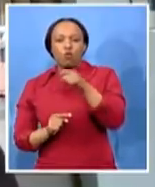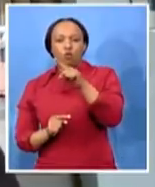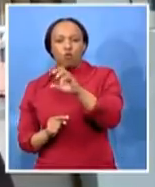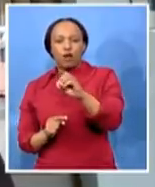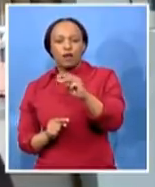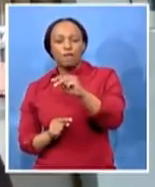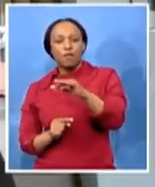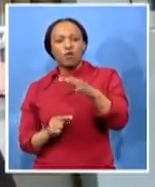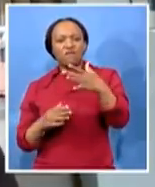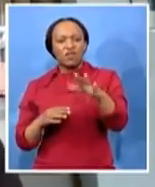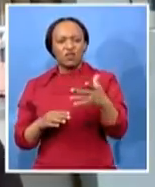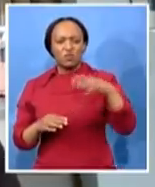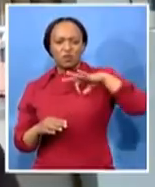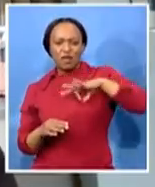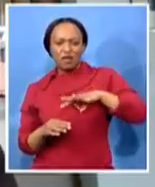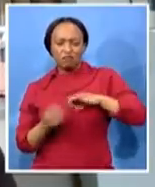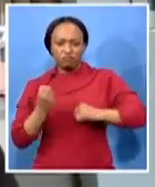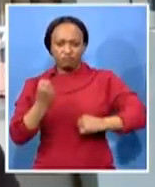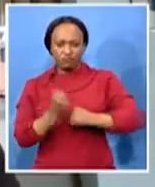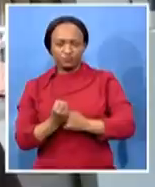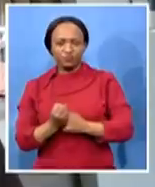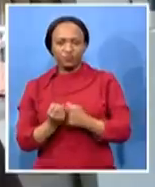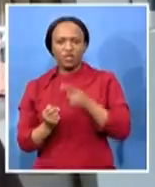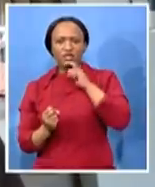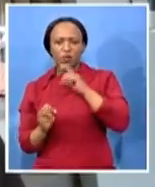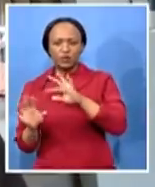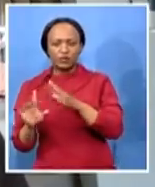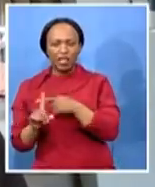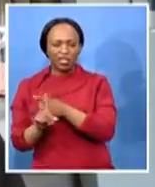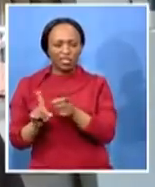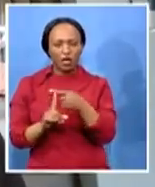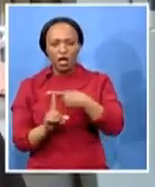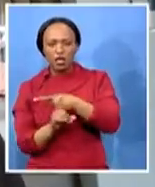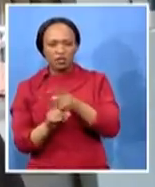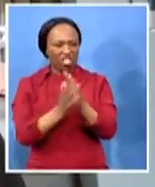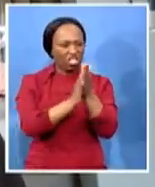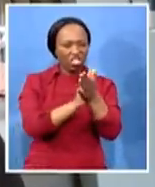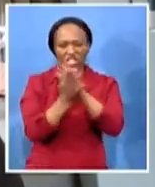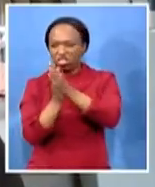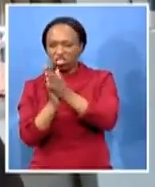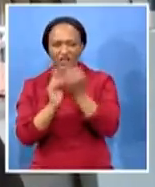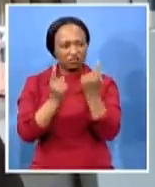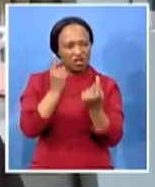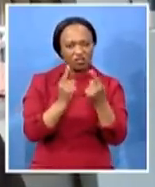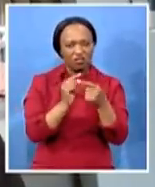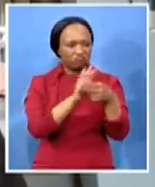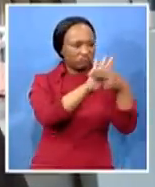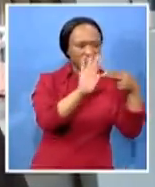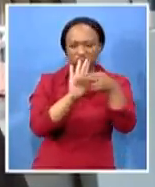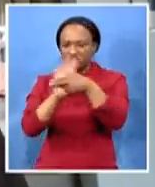these are the tactics they use against each other to tarnish each other's image, right? And weaken your position. So his moral